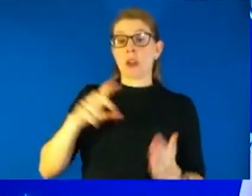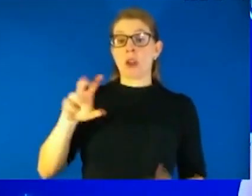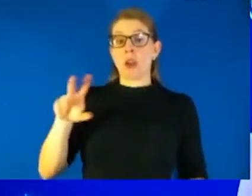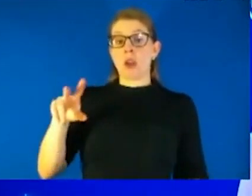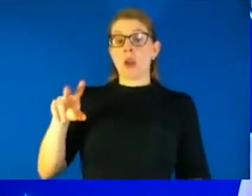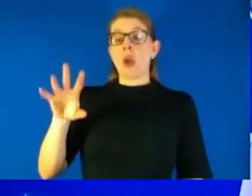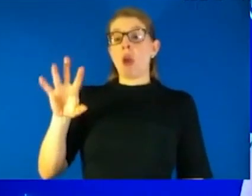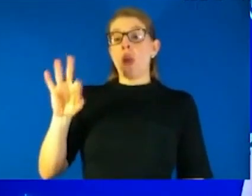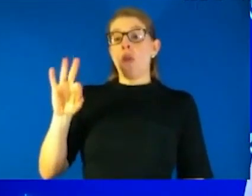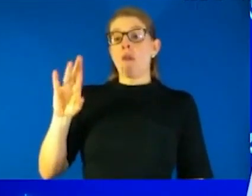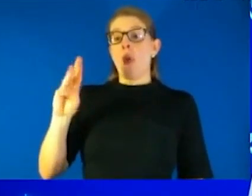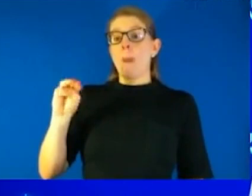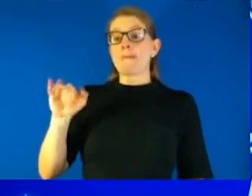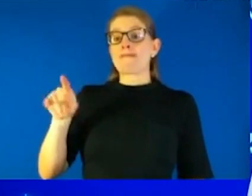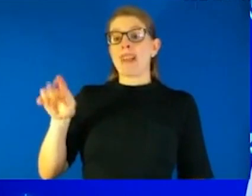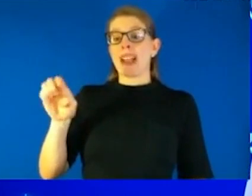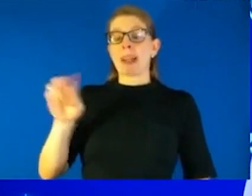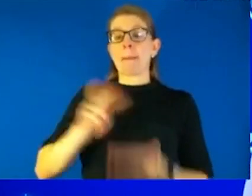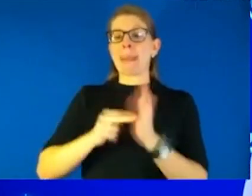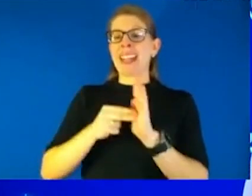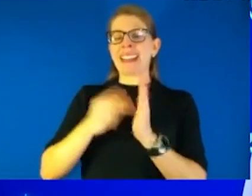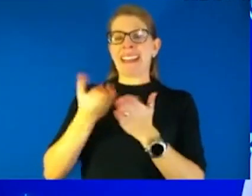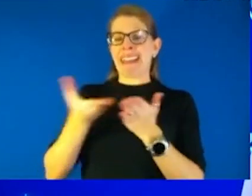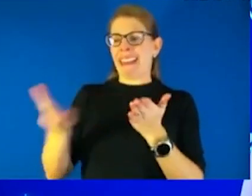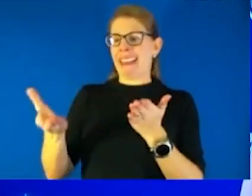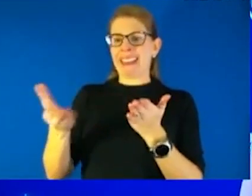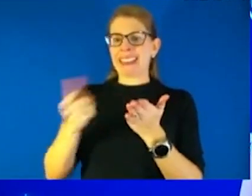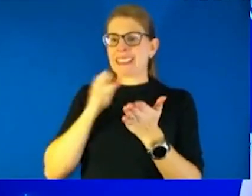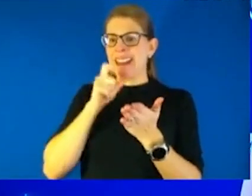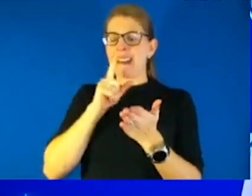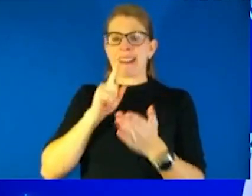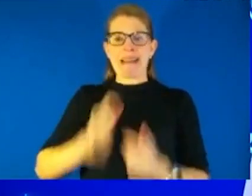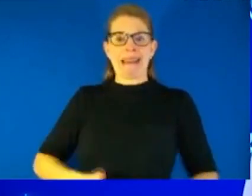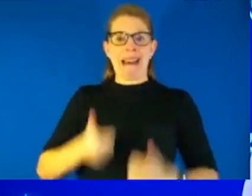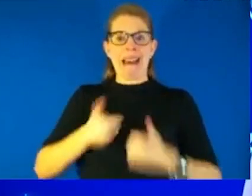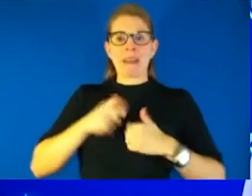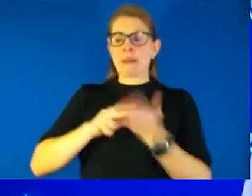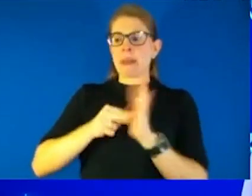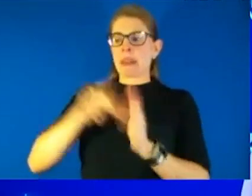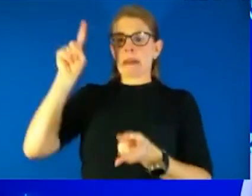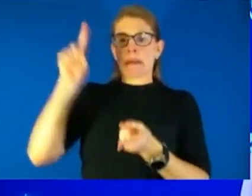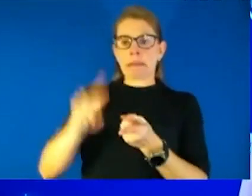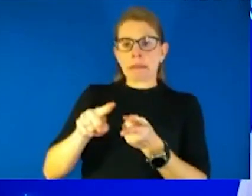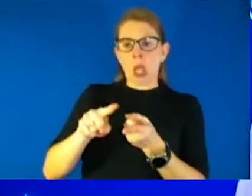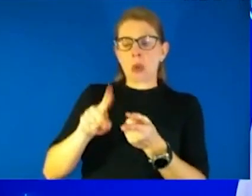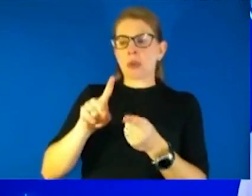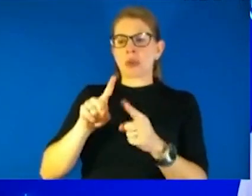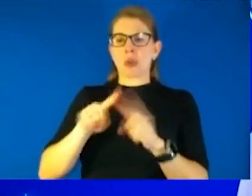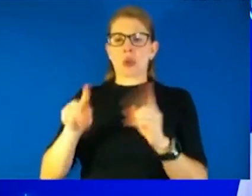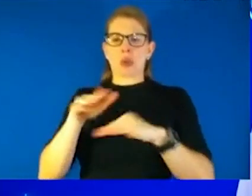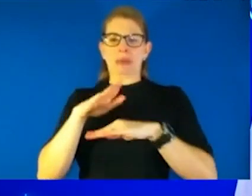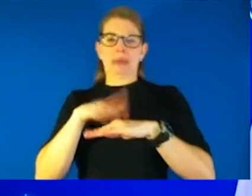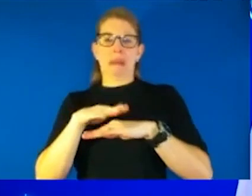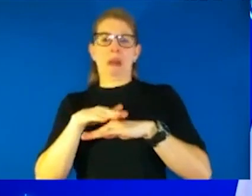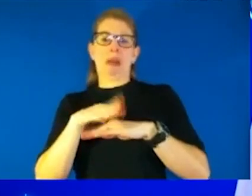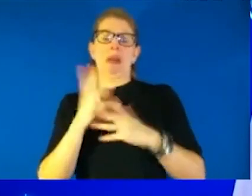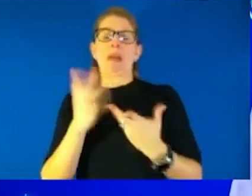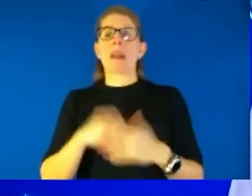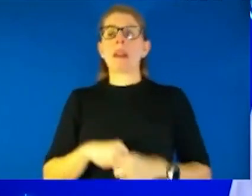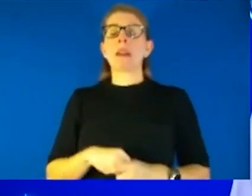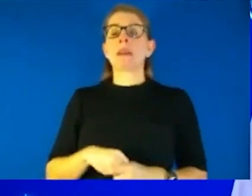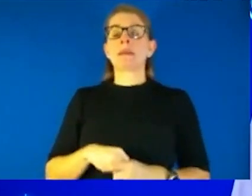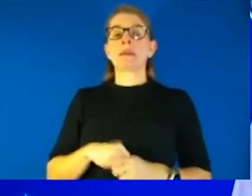object transmission, is very low to minimal. So, and especially if you are